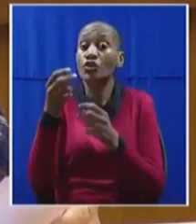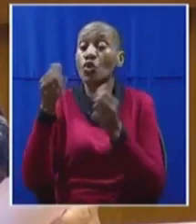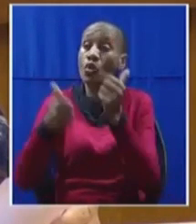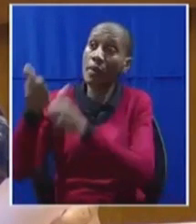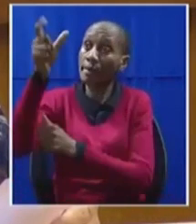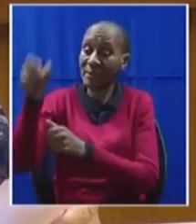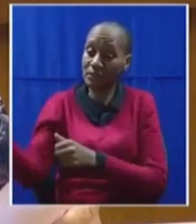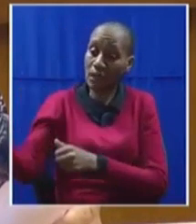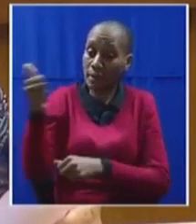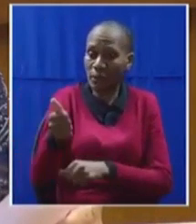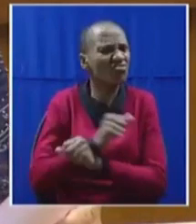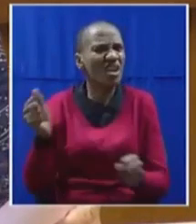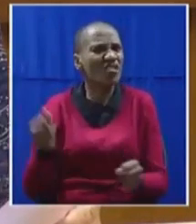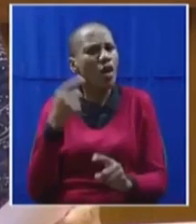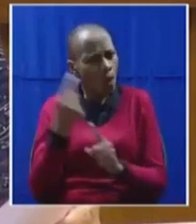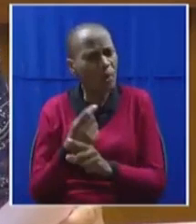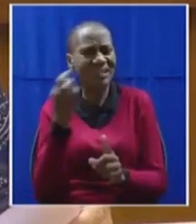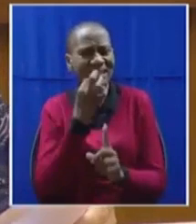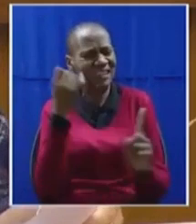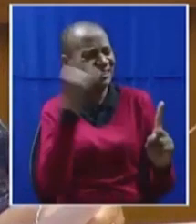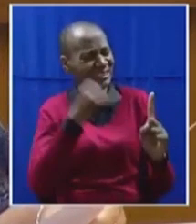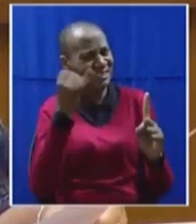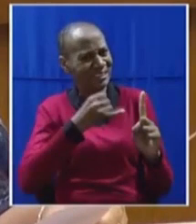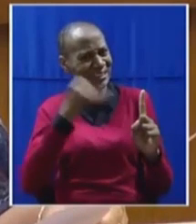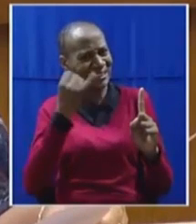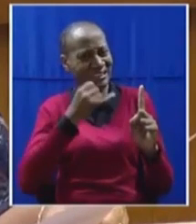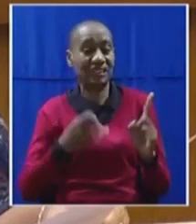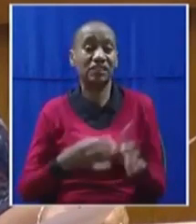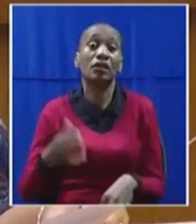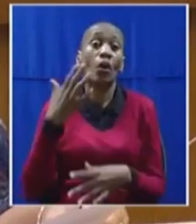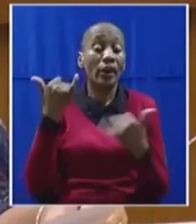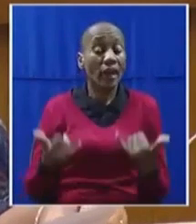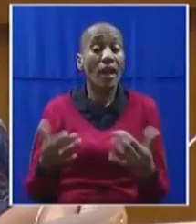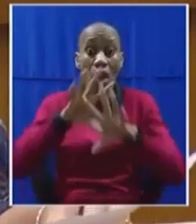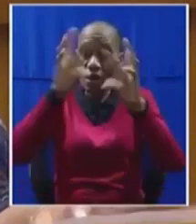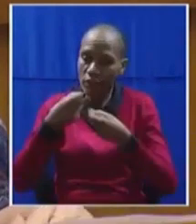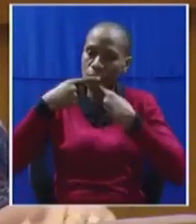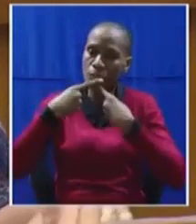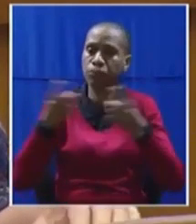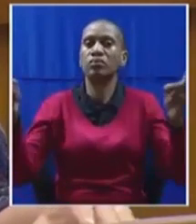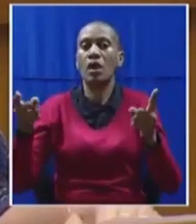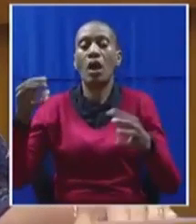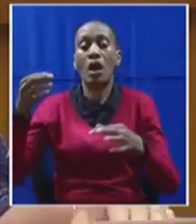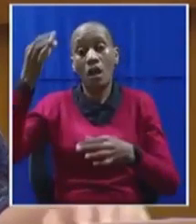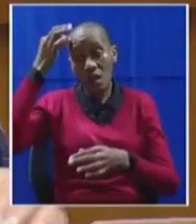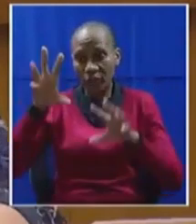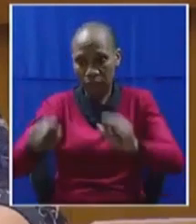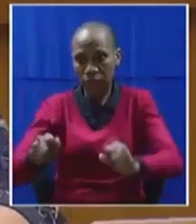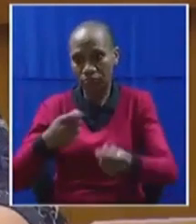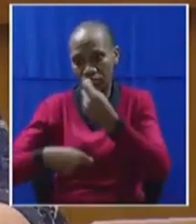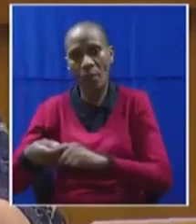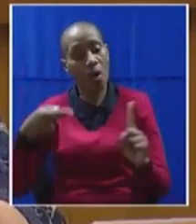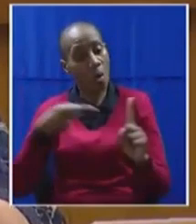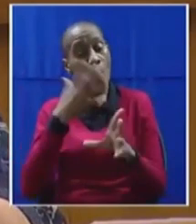They were, I believe, about discrediting Mr. McBride so that when all is revealed to the State Capture Commission, it will be